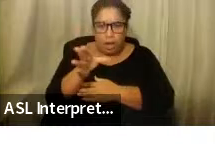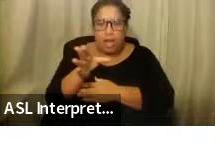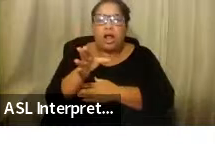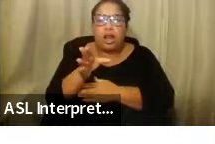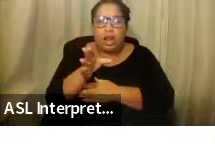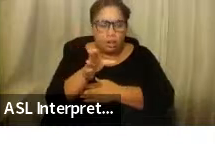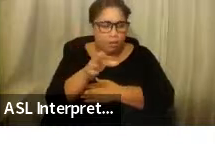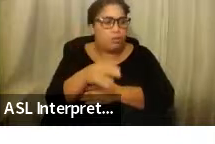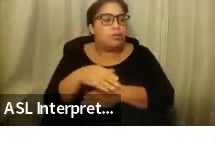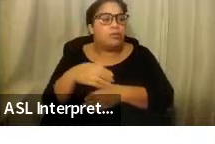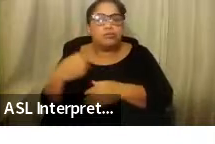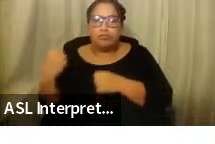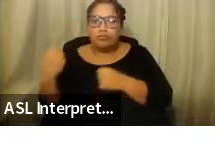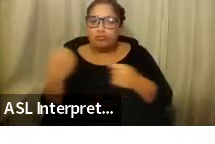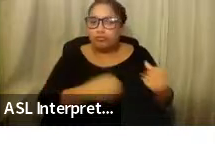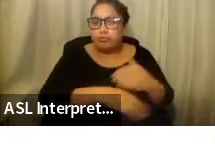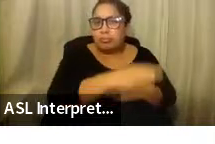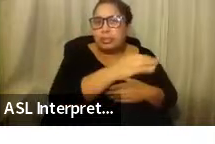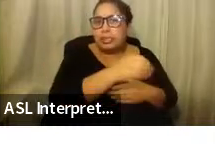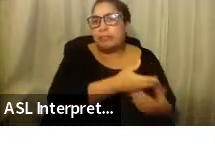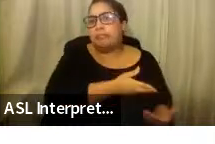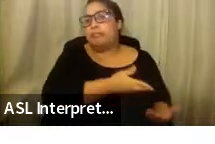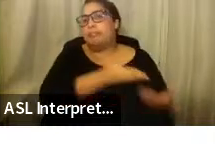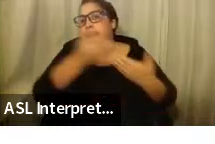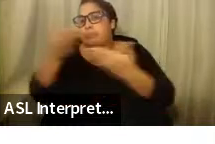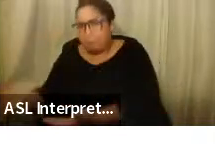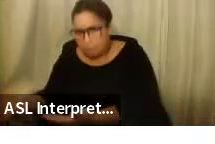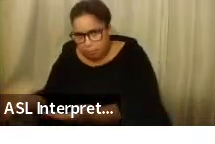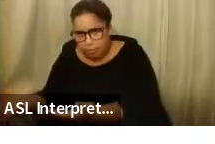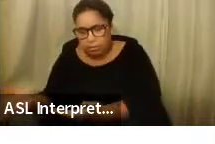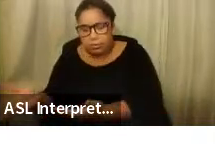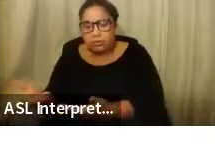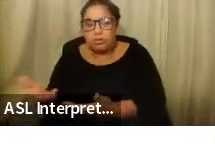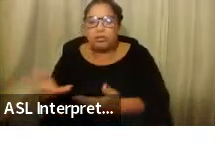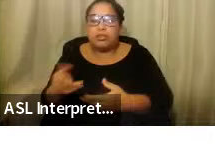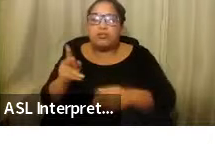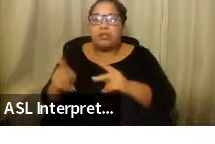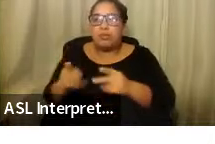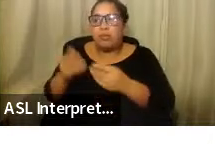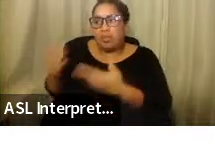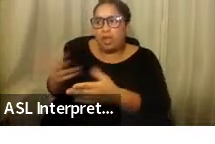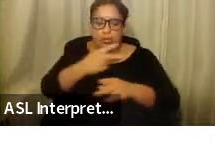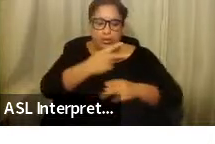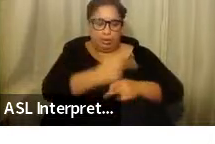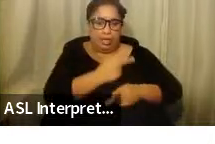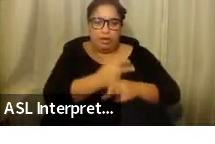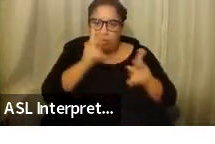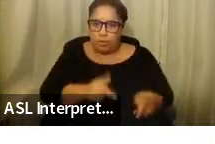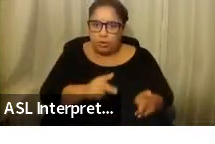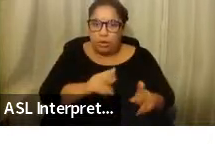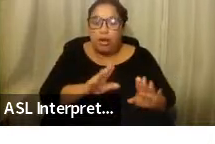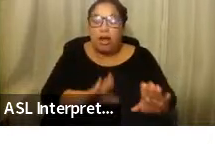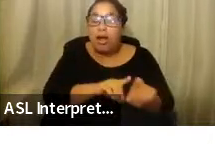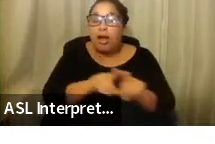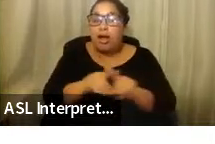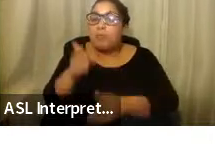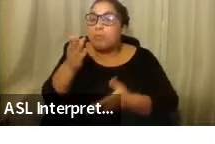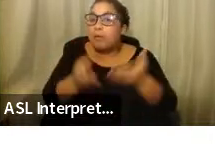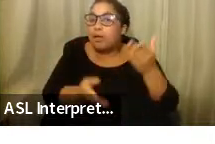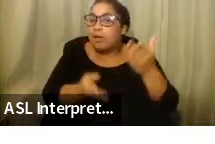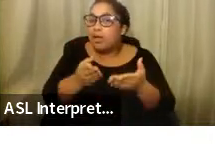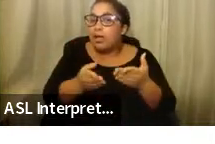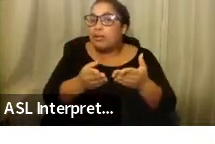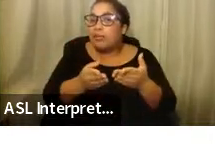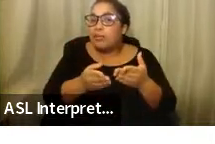taken to the emergency room, and the wonderful folks there will take care of them. But we also may be taking them